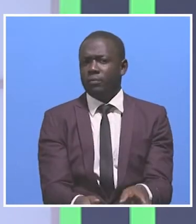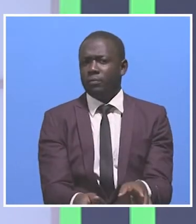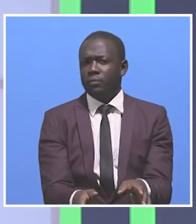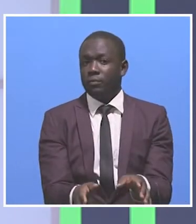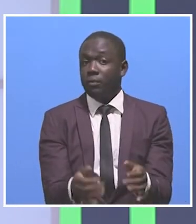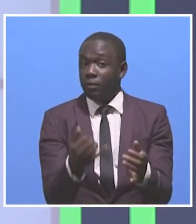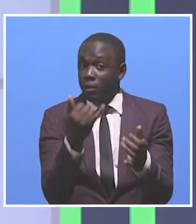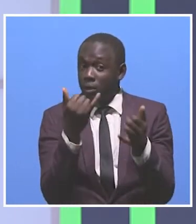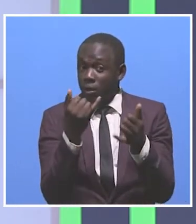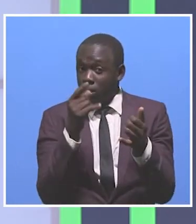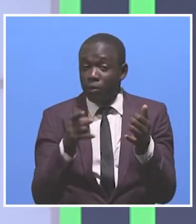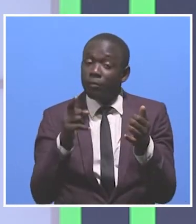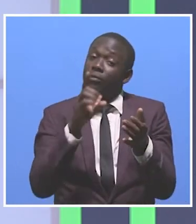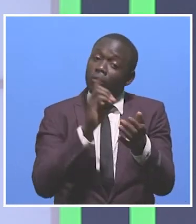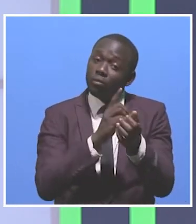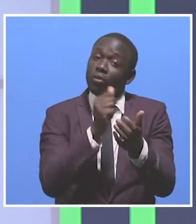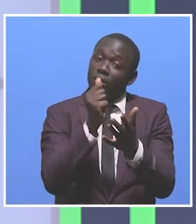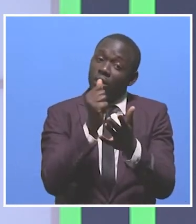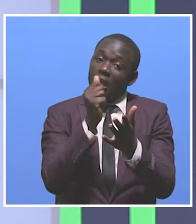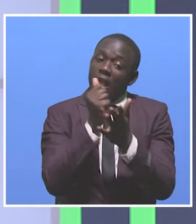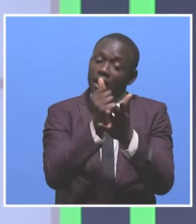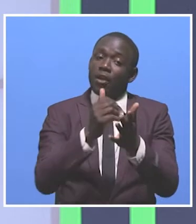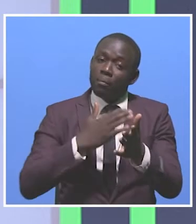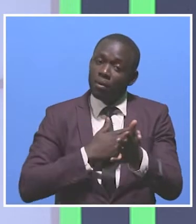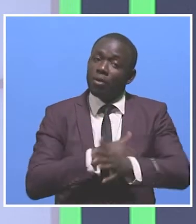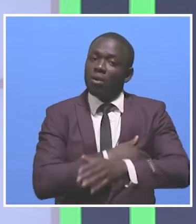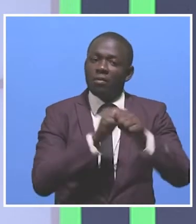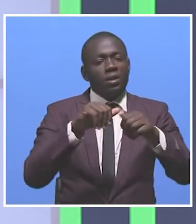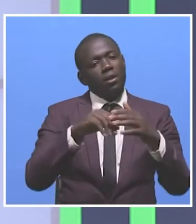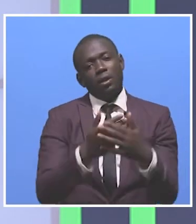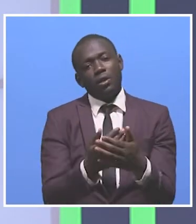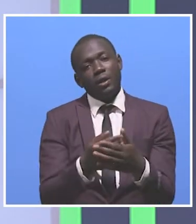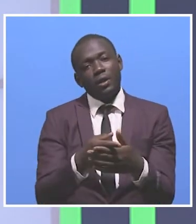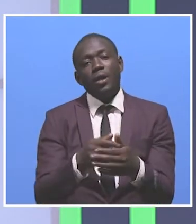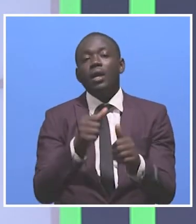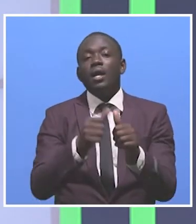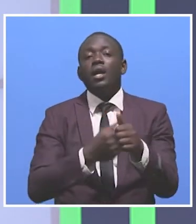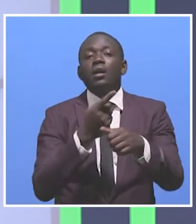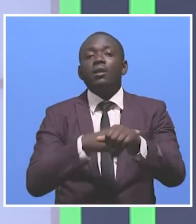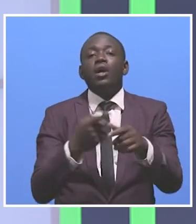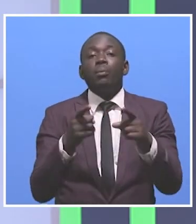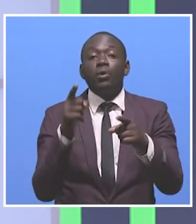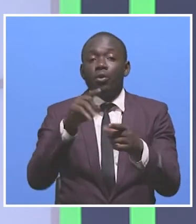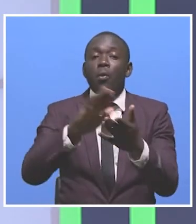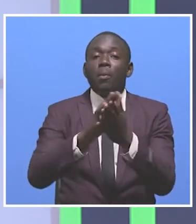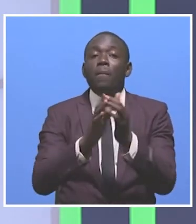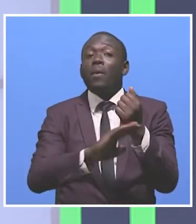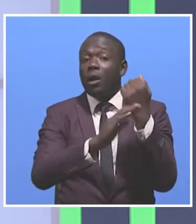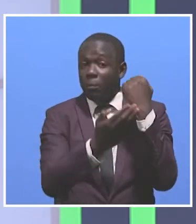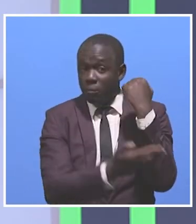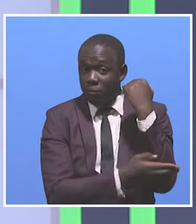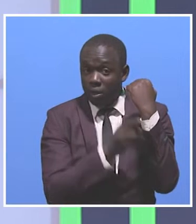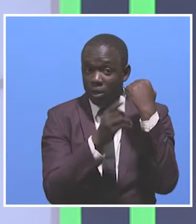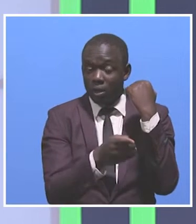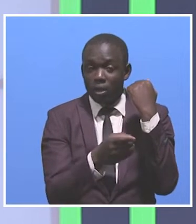Then how can we help? Because every time she got a pregnancy,